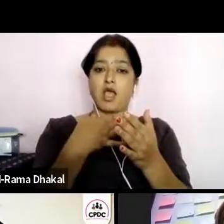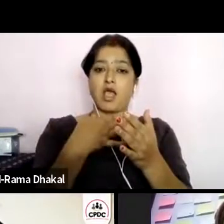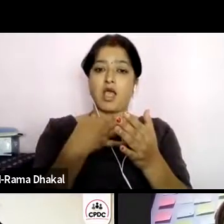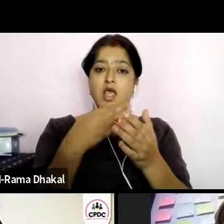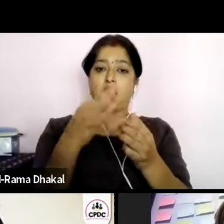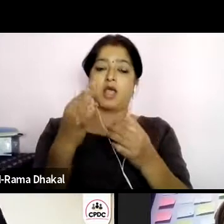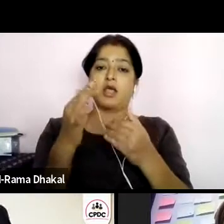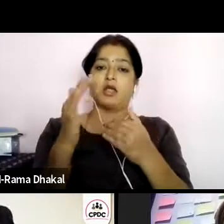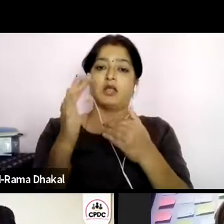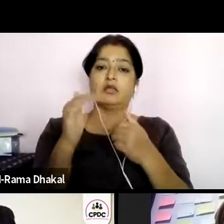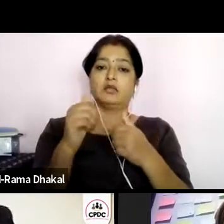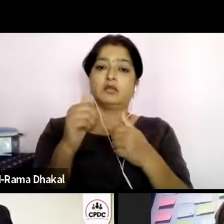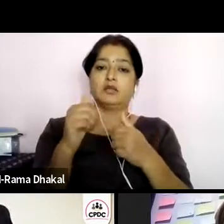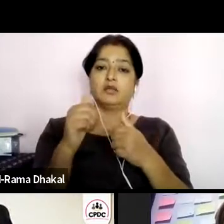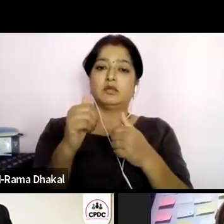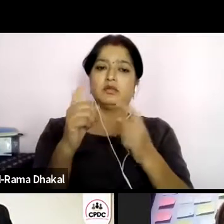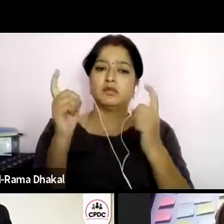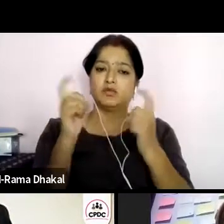really